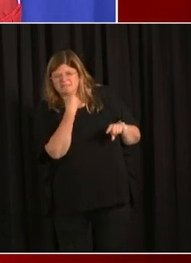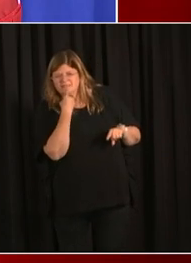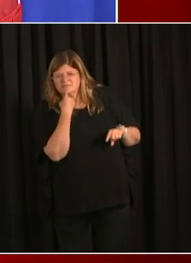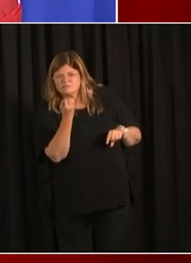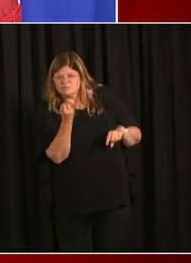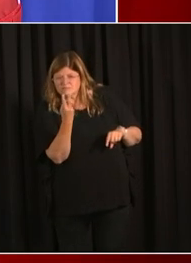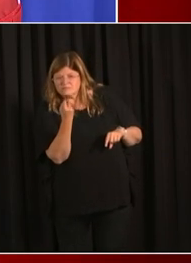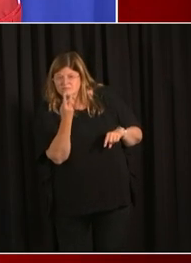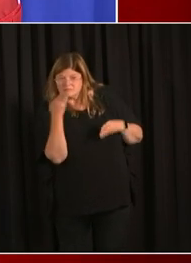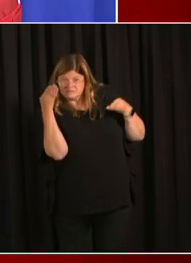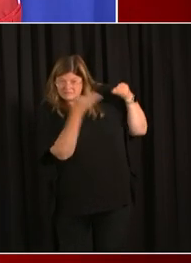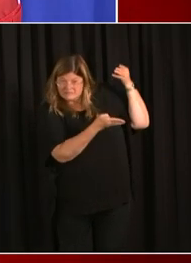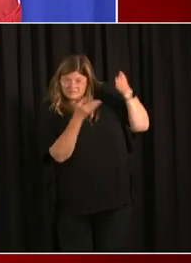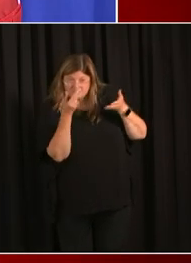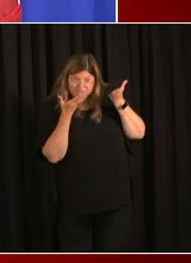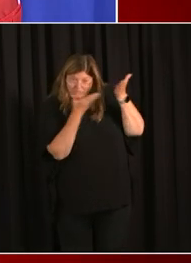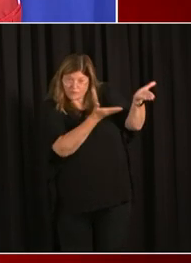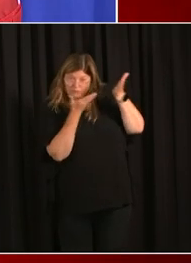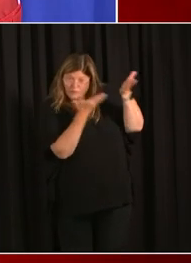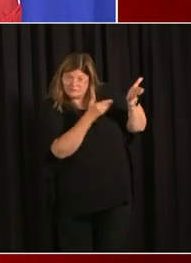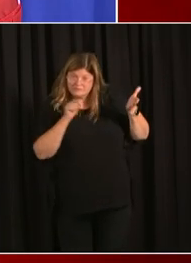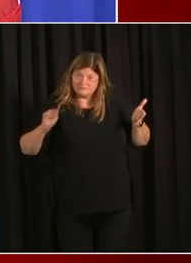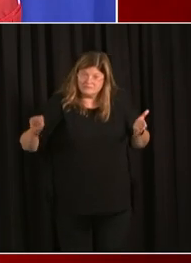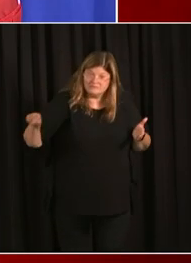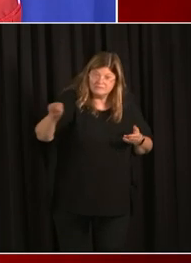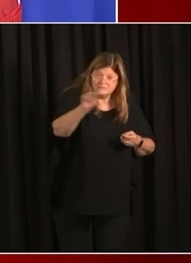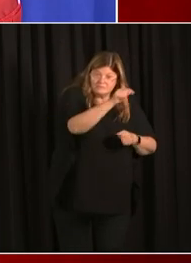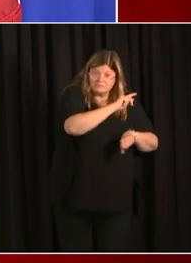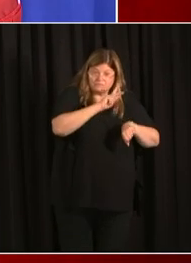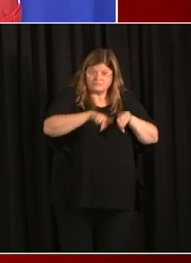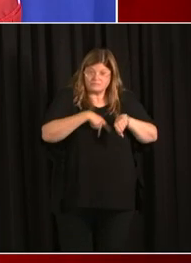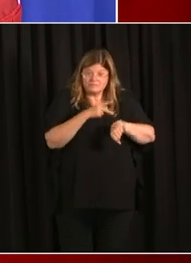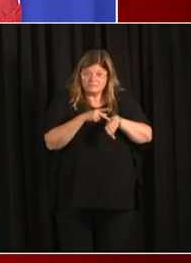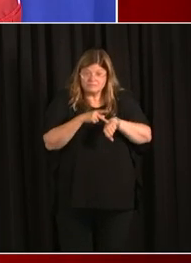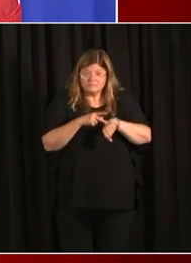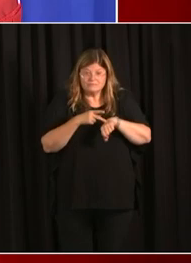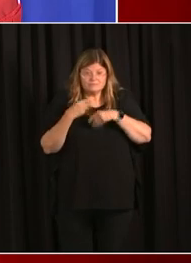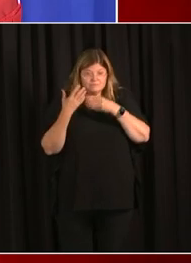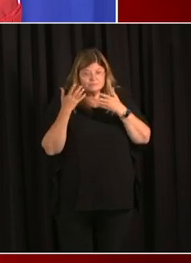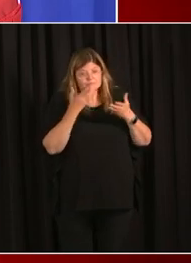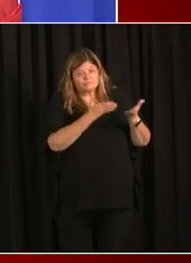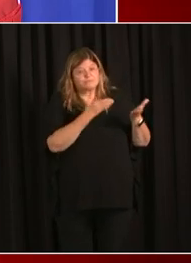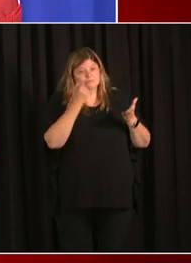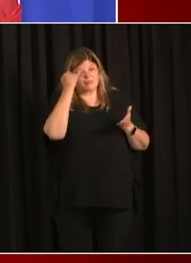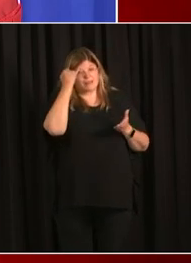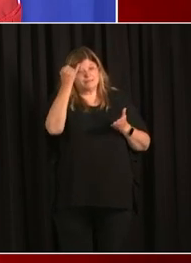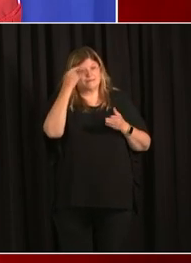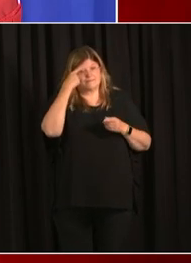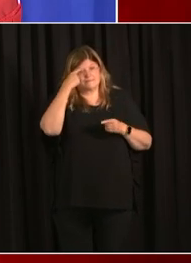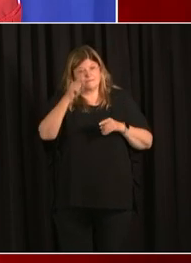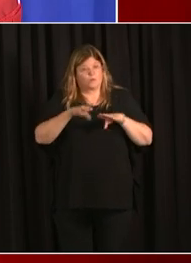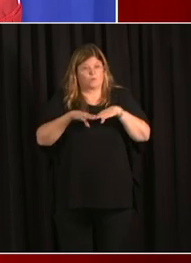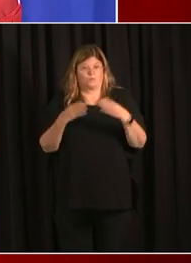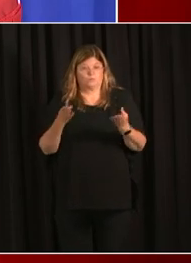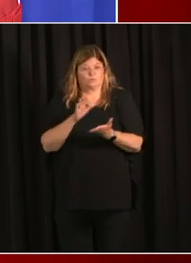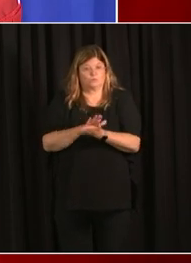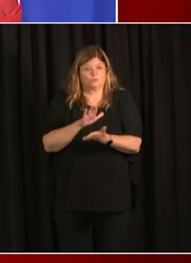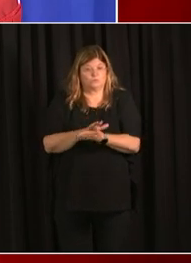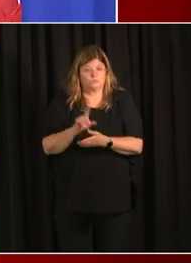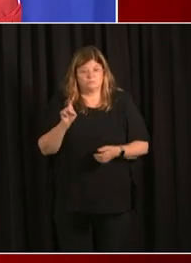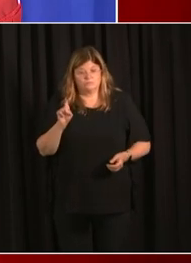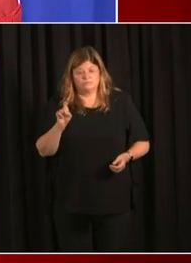I know does that mean that most principals did not submit a plan for reopening for their schools?